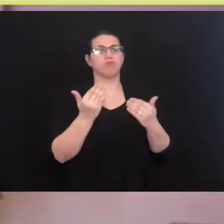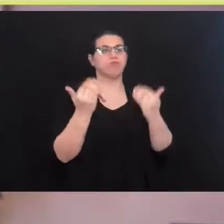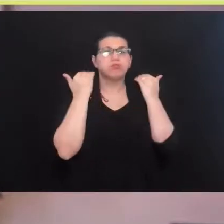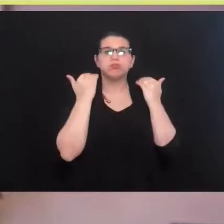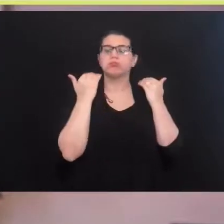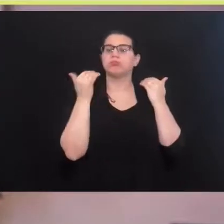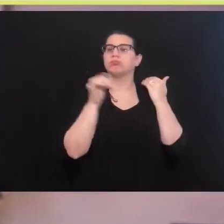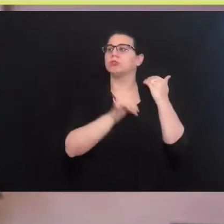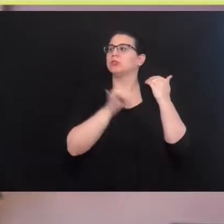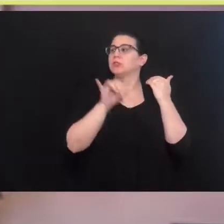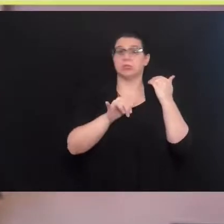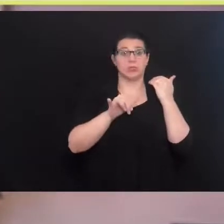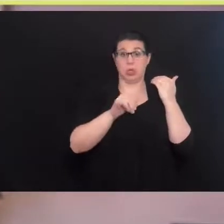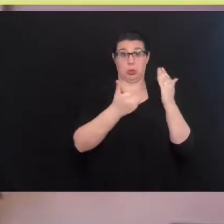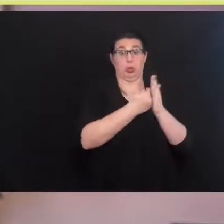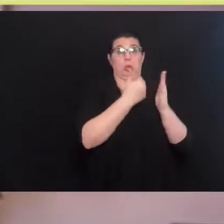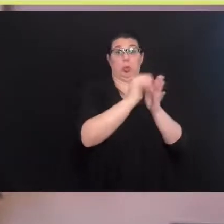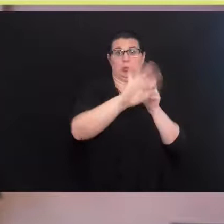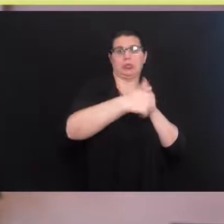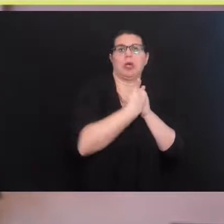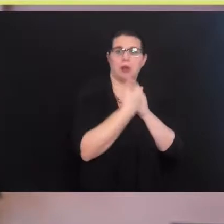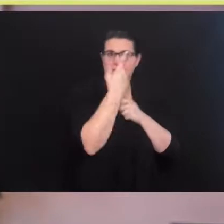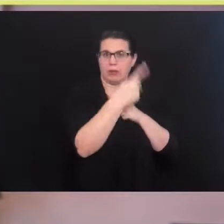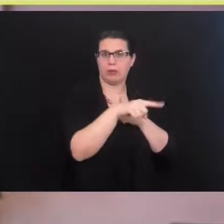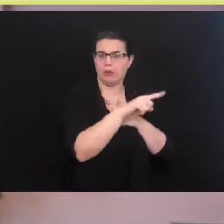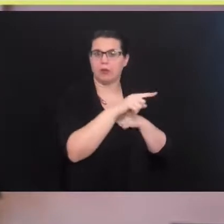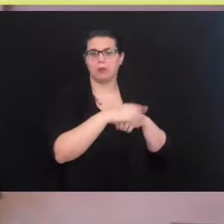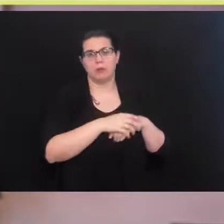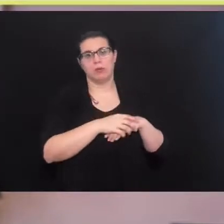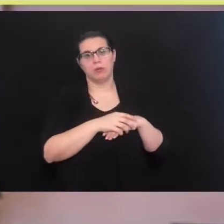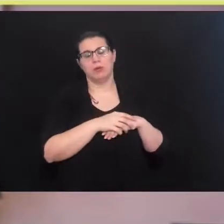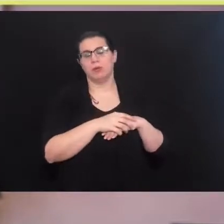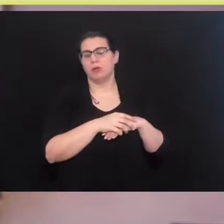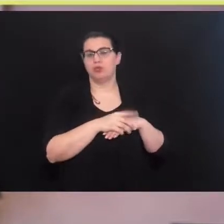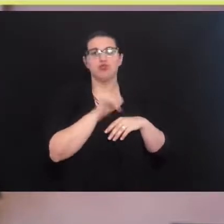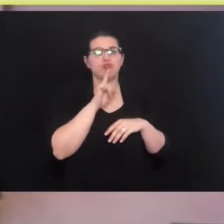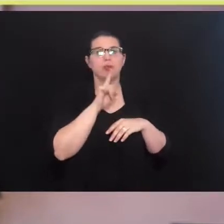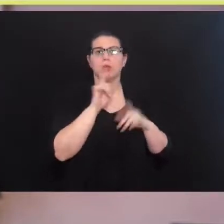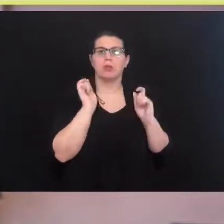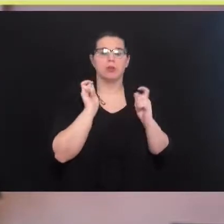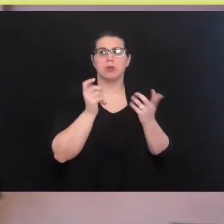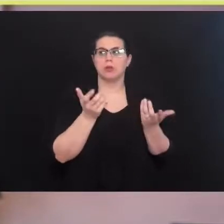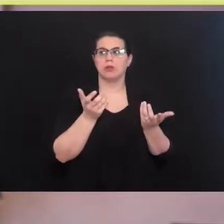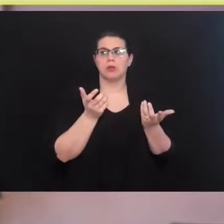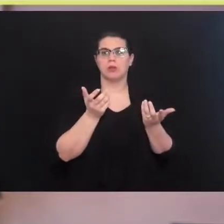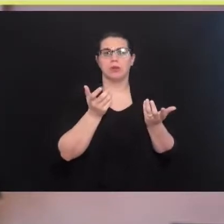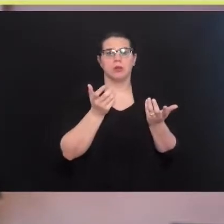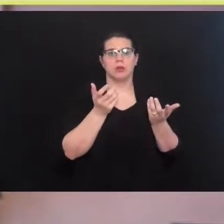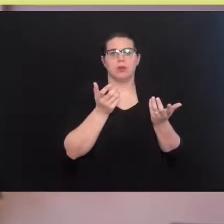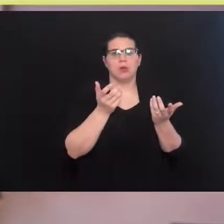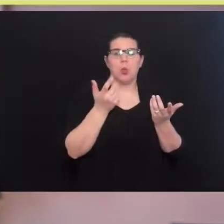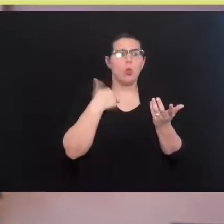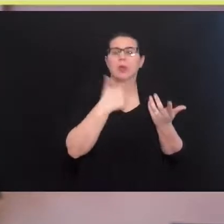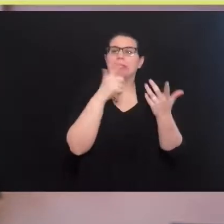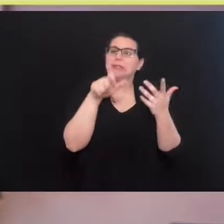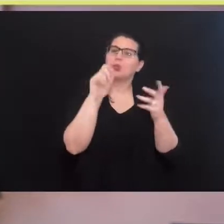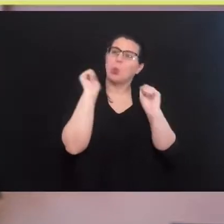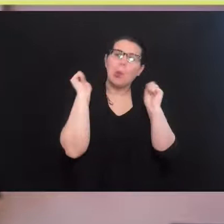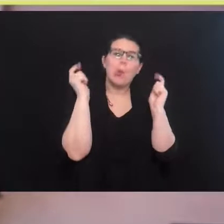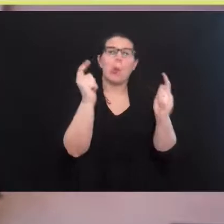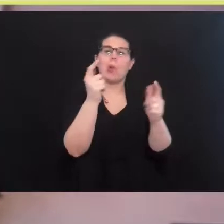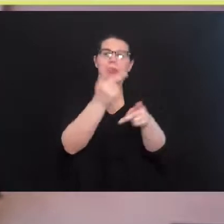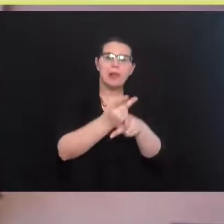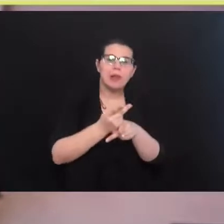been challenged before. And so it's really all of our ability in doing the right things, the smart things that we can